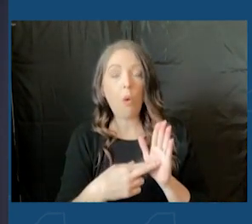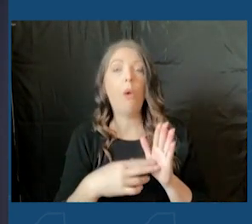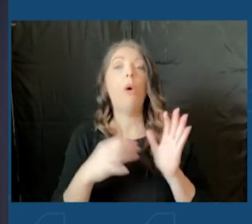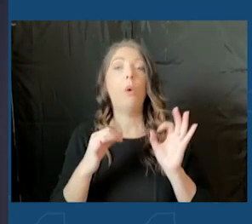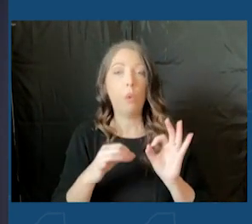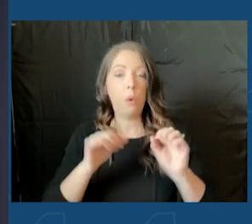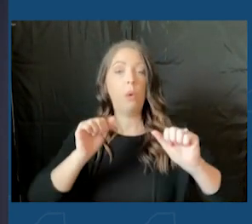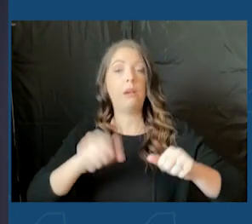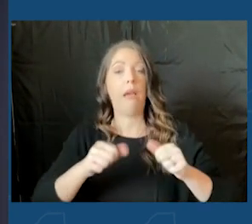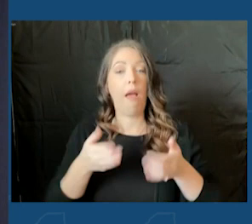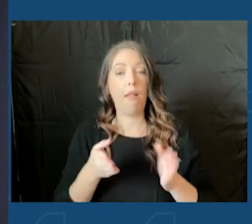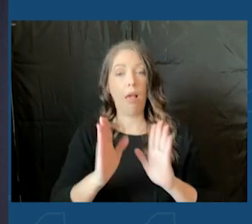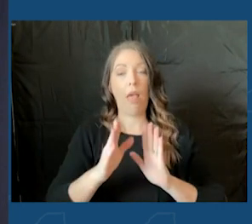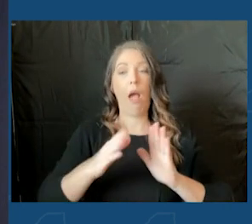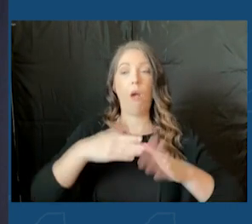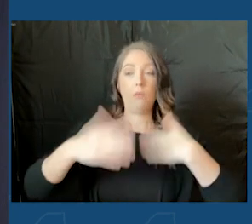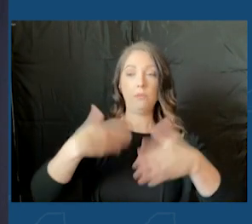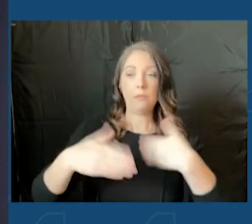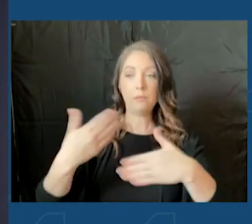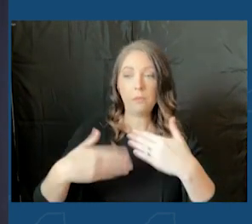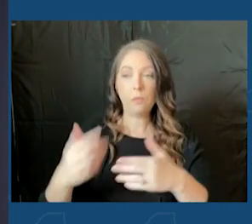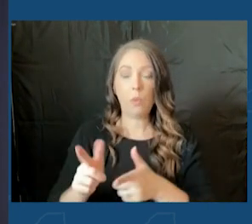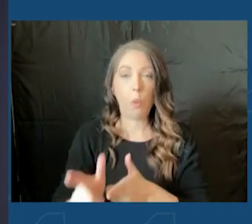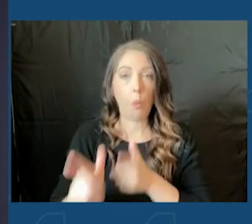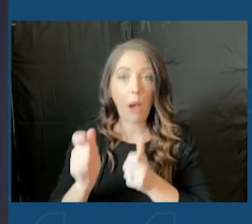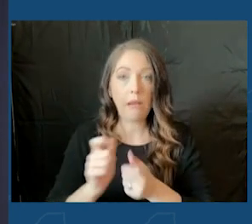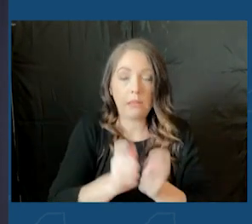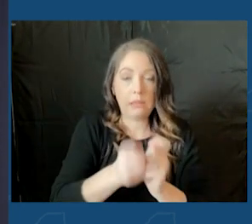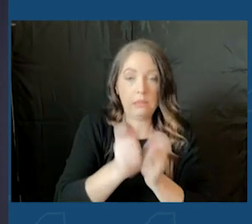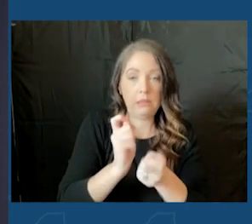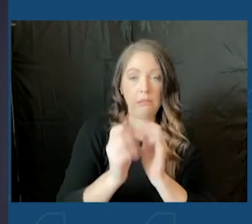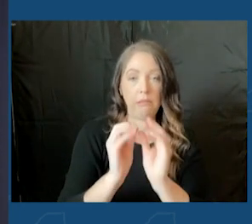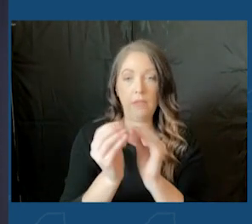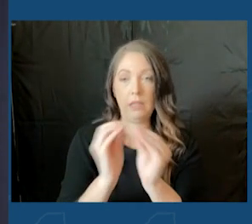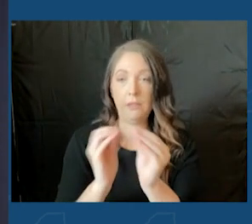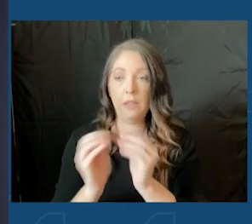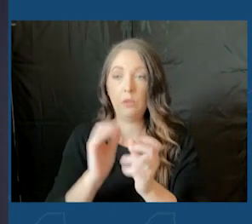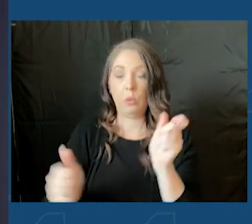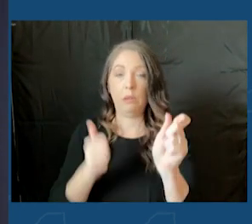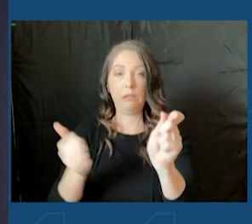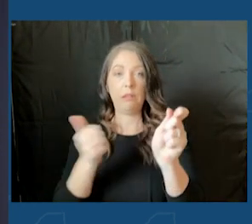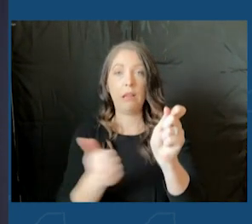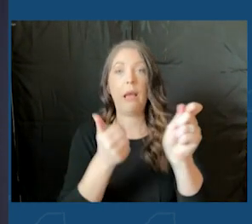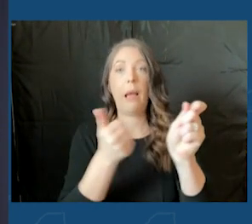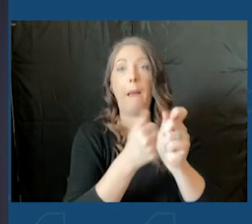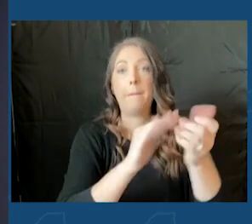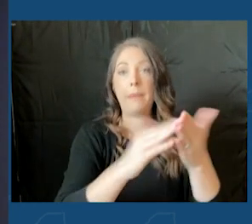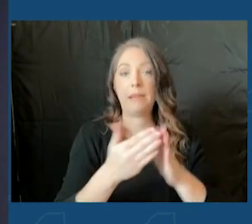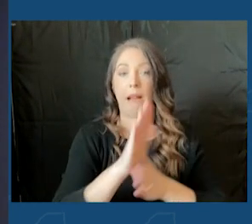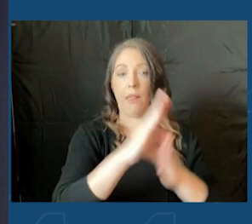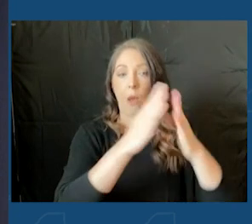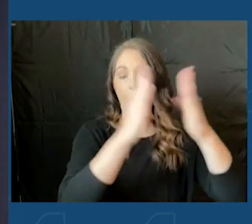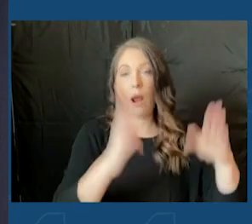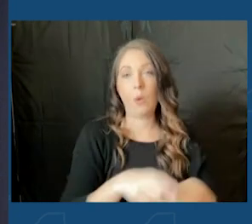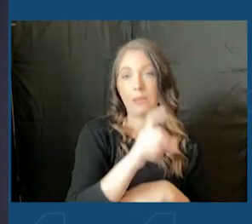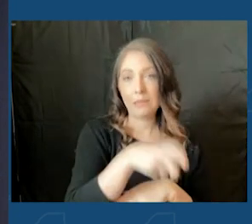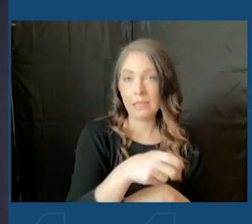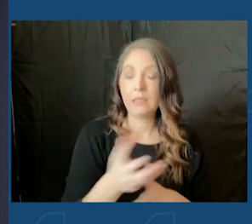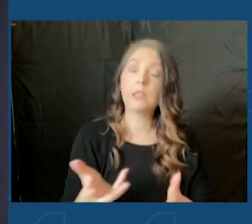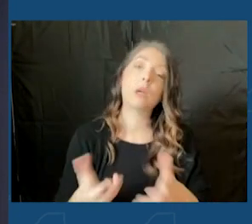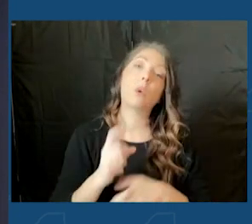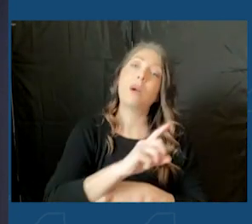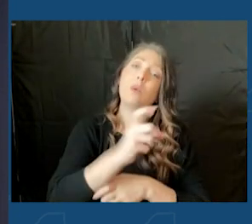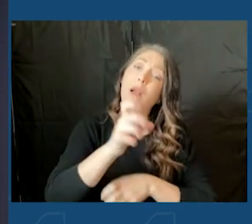the conversions that we need to do to catch up to the city's housing need and to actually give people who are